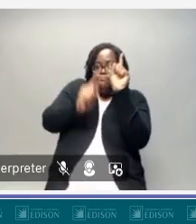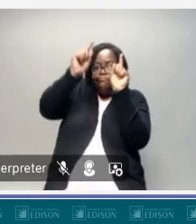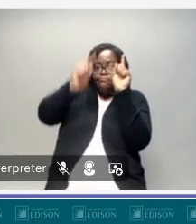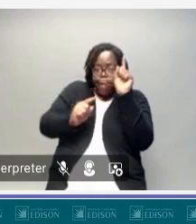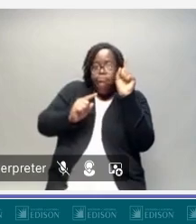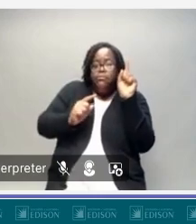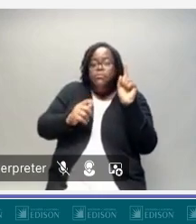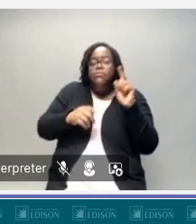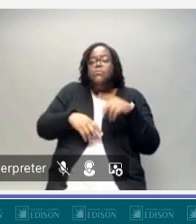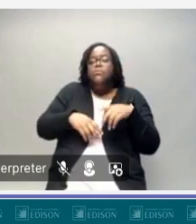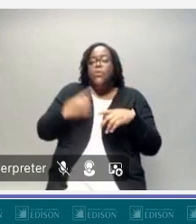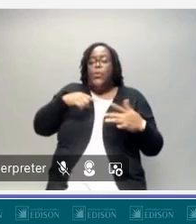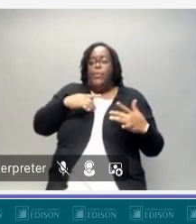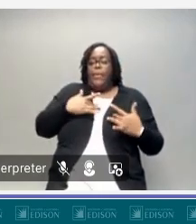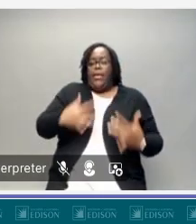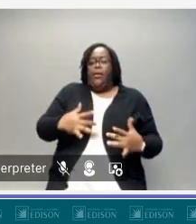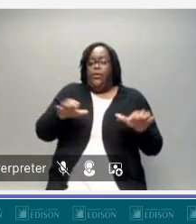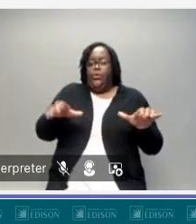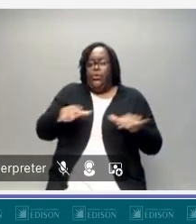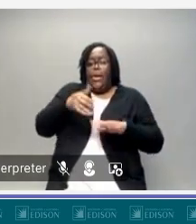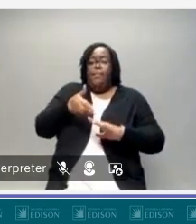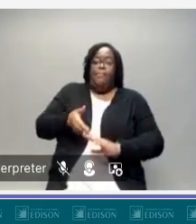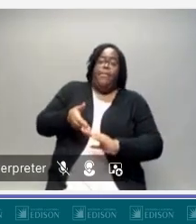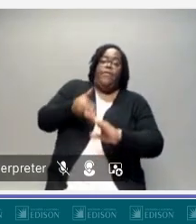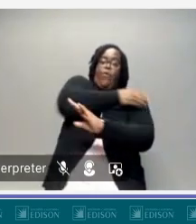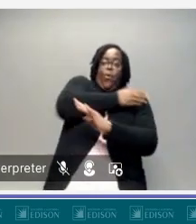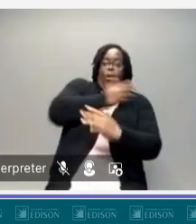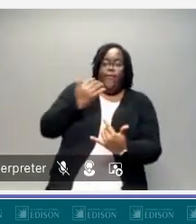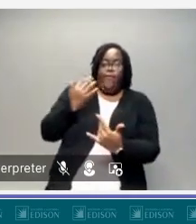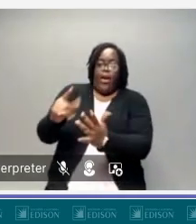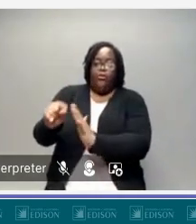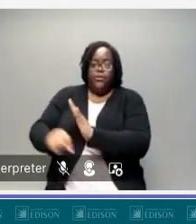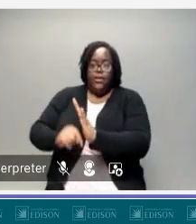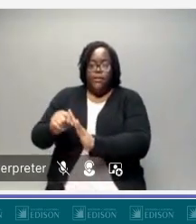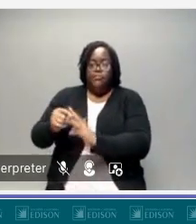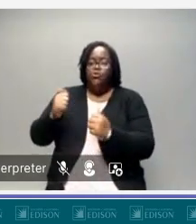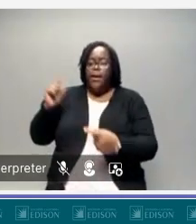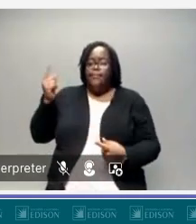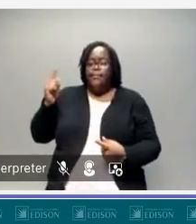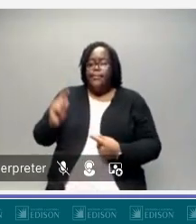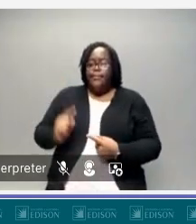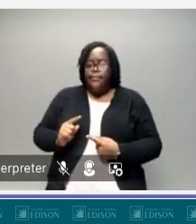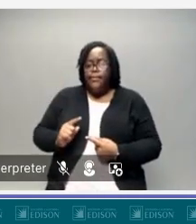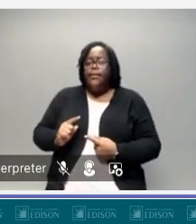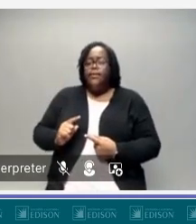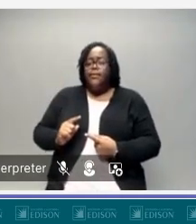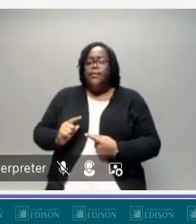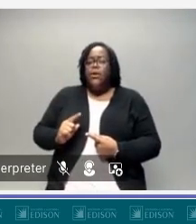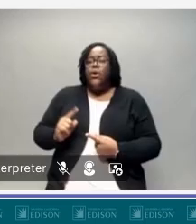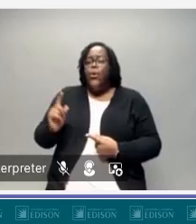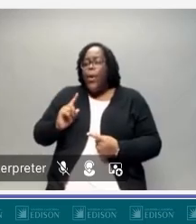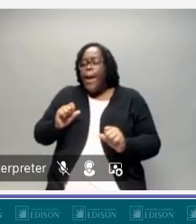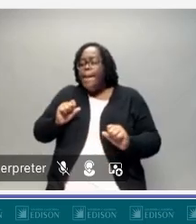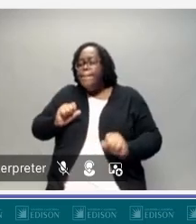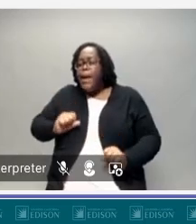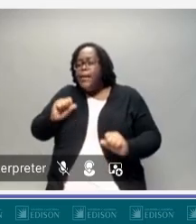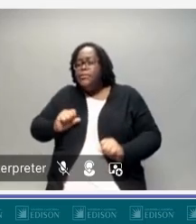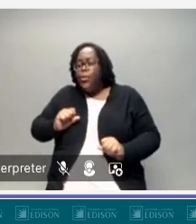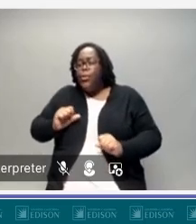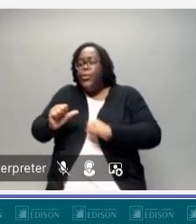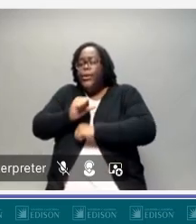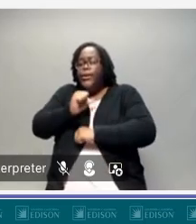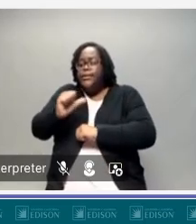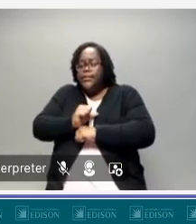this in advance of the season to try and mitigate where we and reduce risk